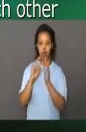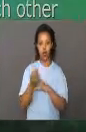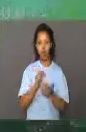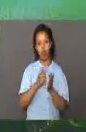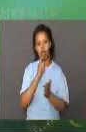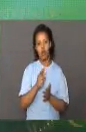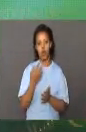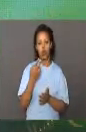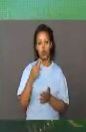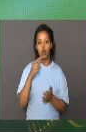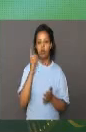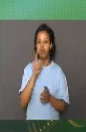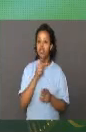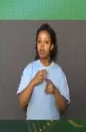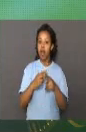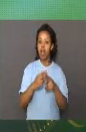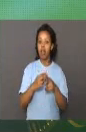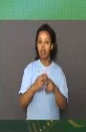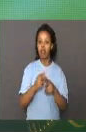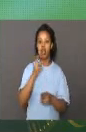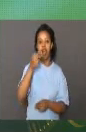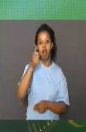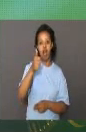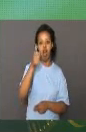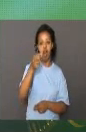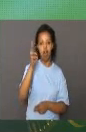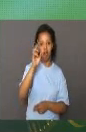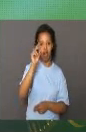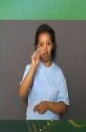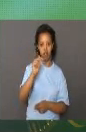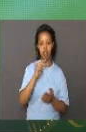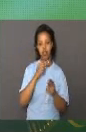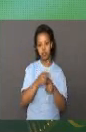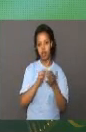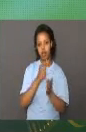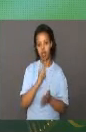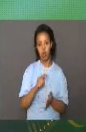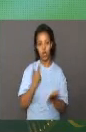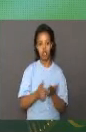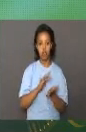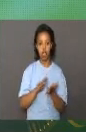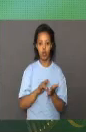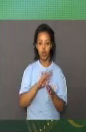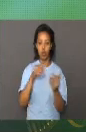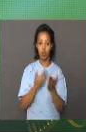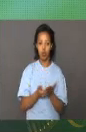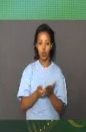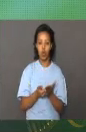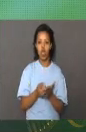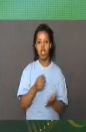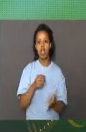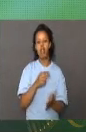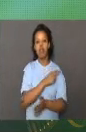HAART. It is important to note that these drugs only